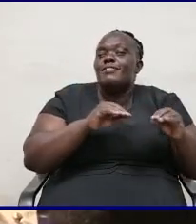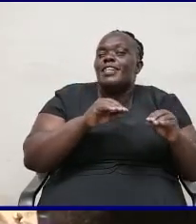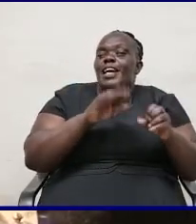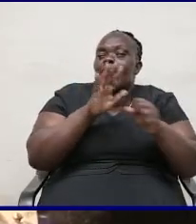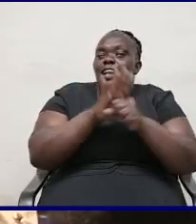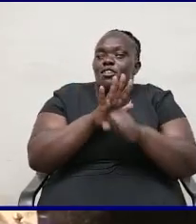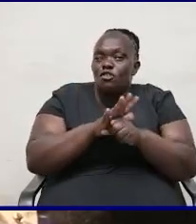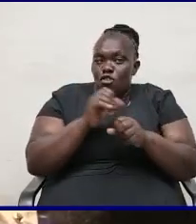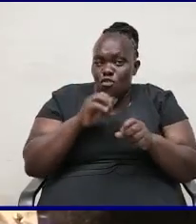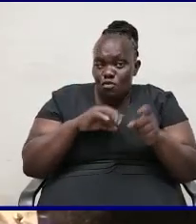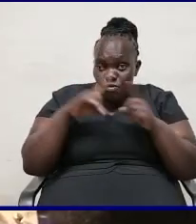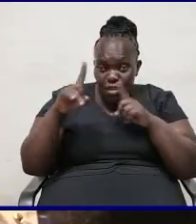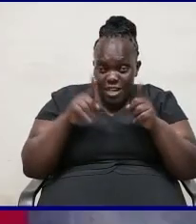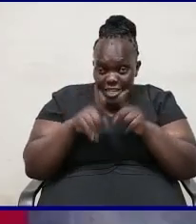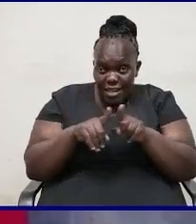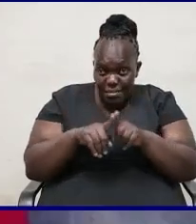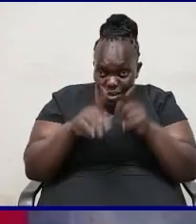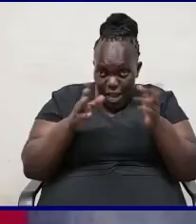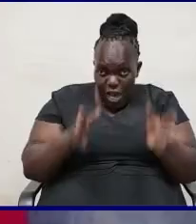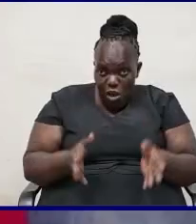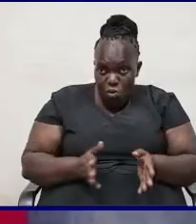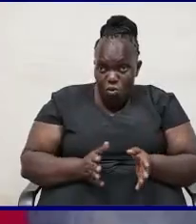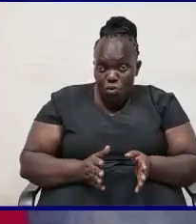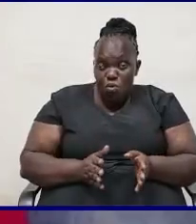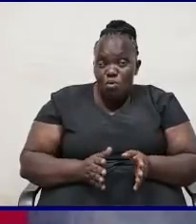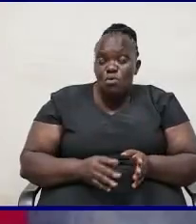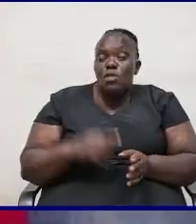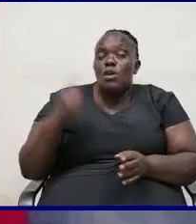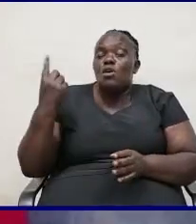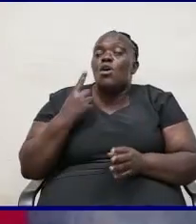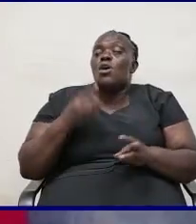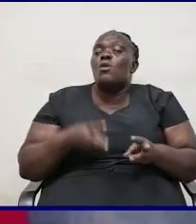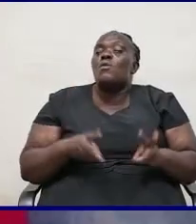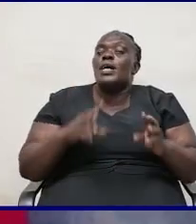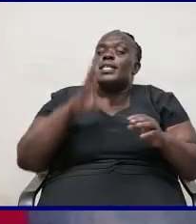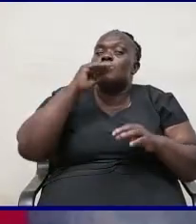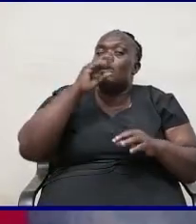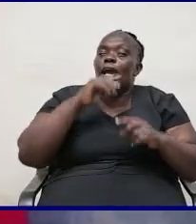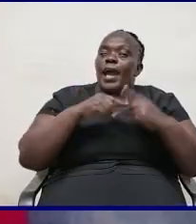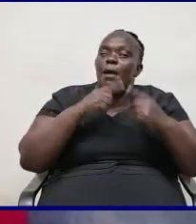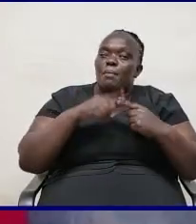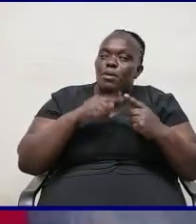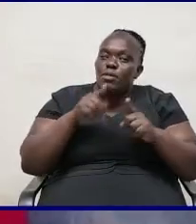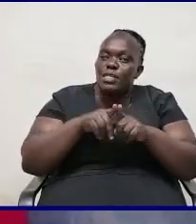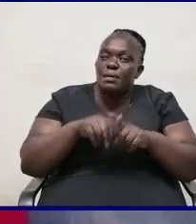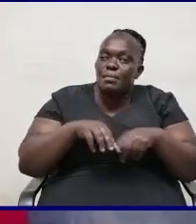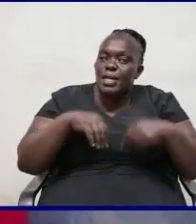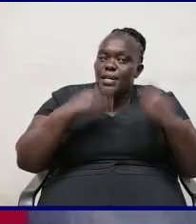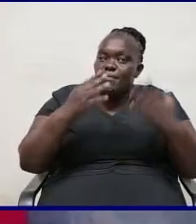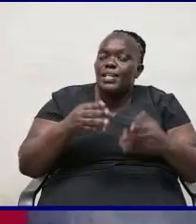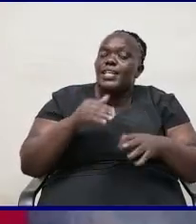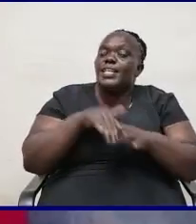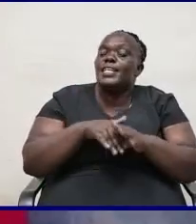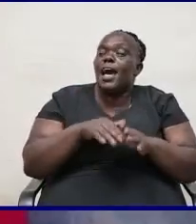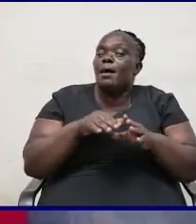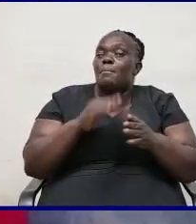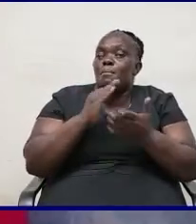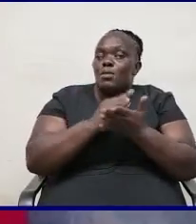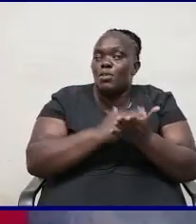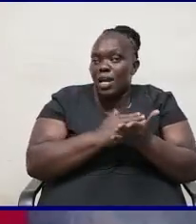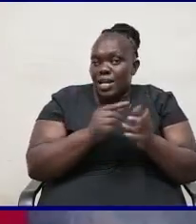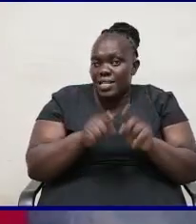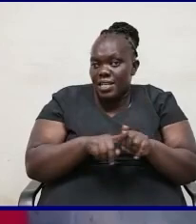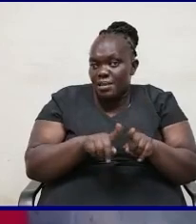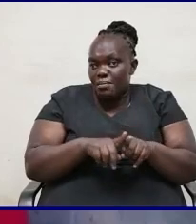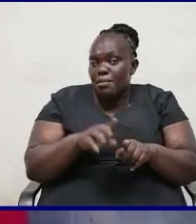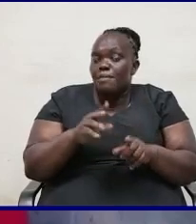of tourism asset now, or is it the only that you have spoken about? First of all, let me just give it in a nutshell, that the